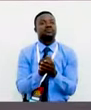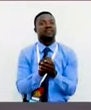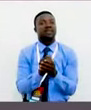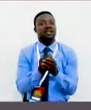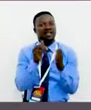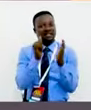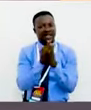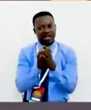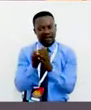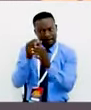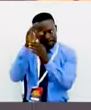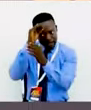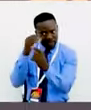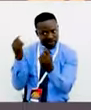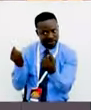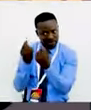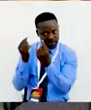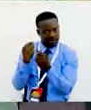of man.